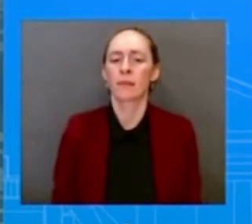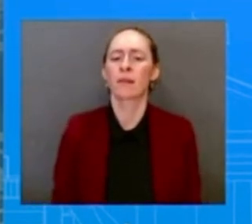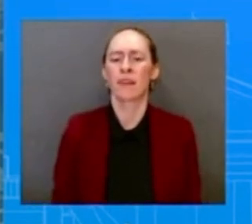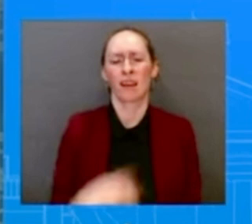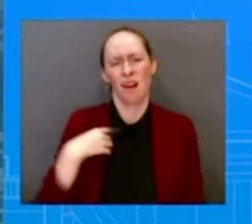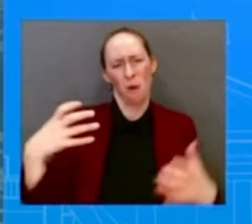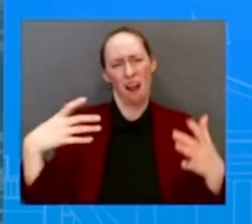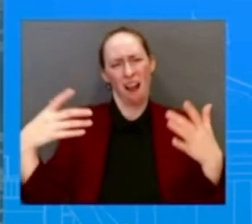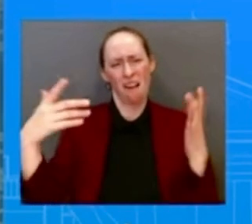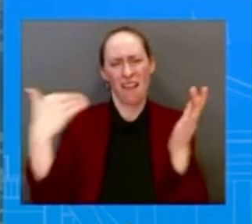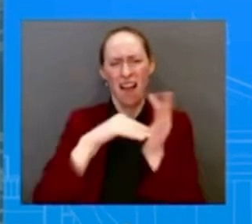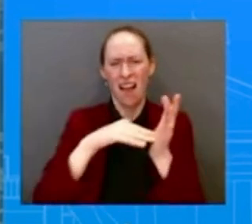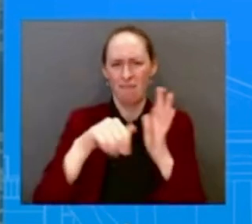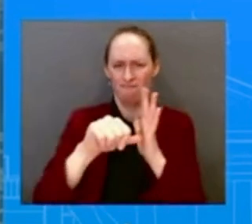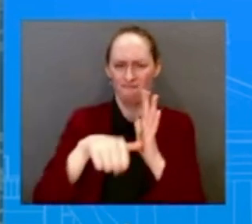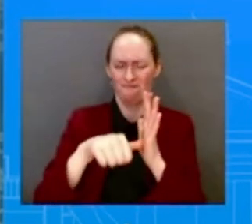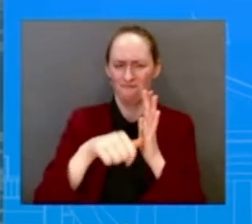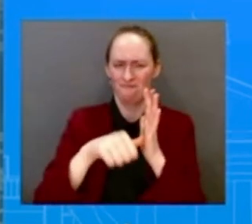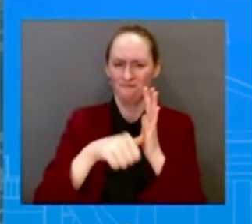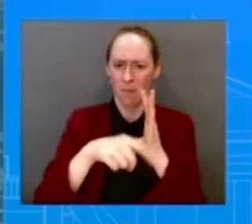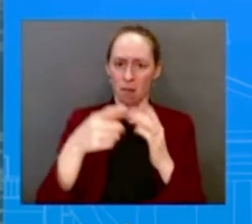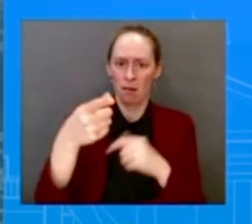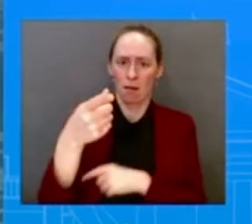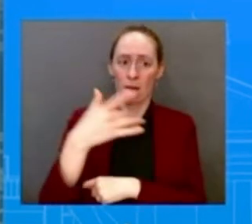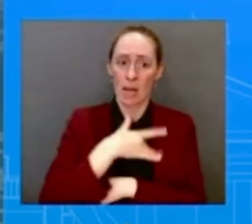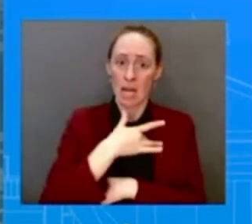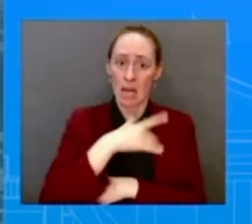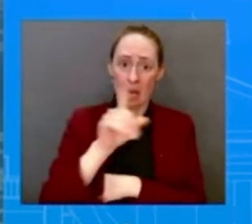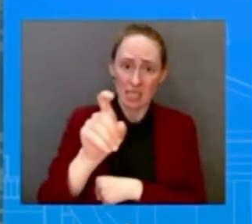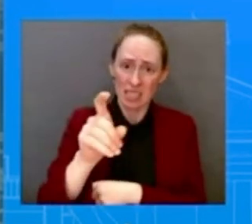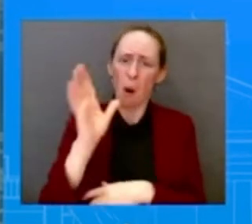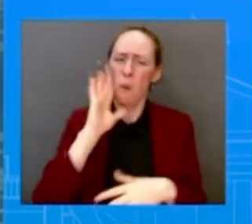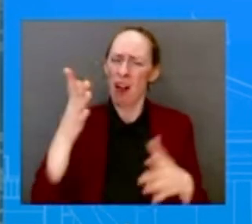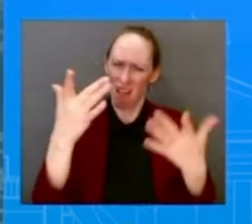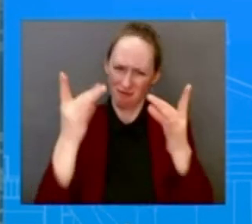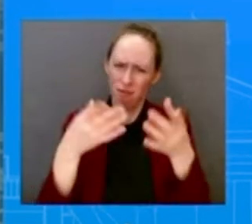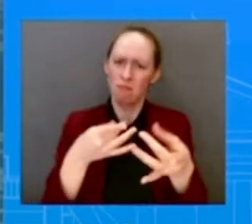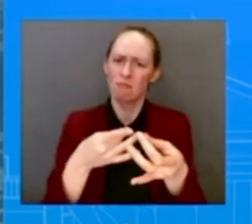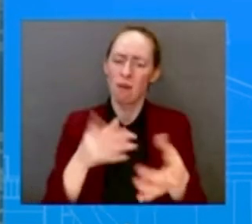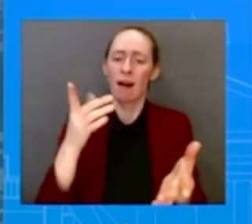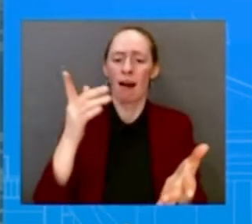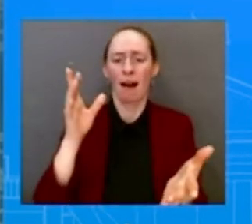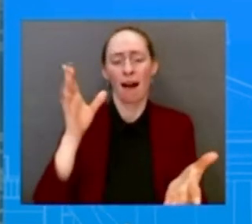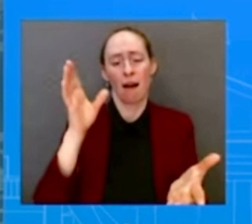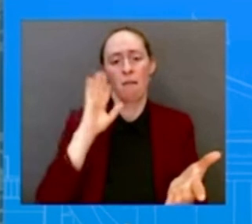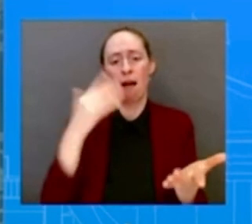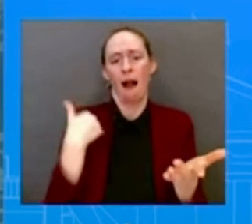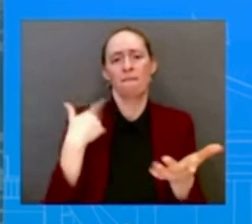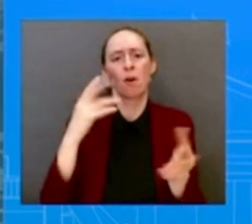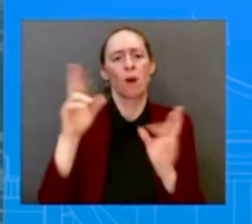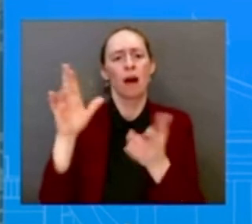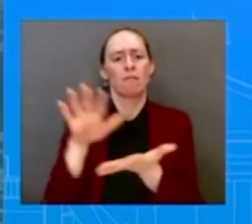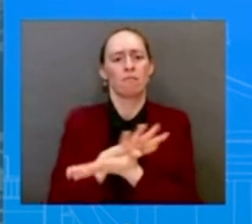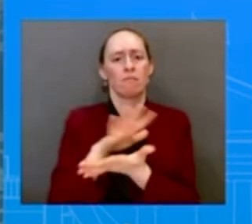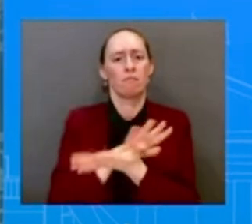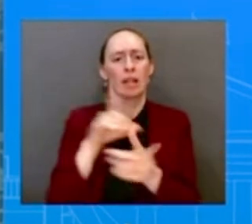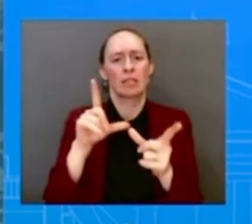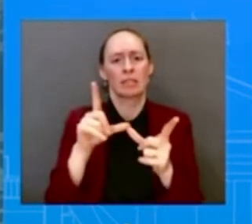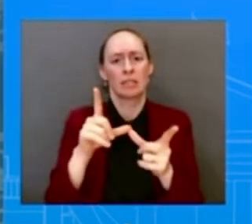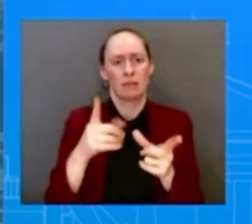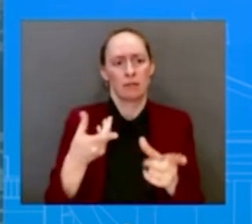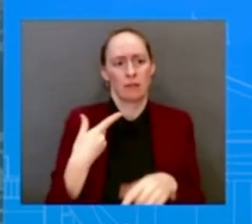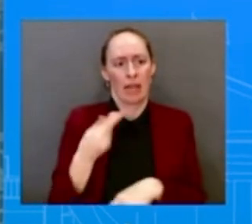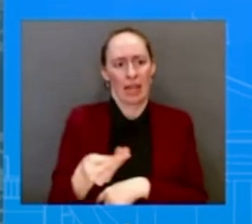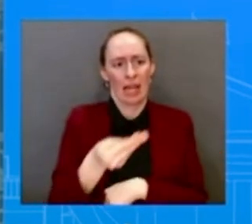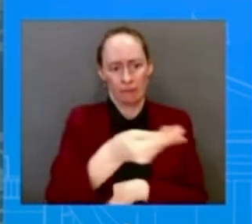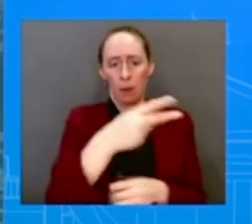well. This license will be in effect for 6 months. U.S. humanitarian assistance is delivered directly to the Syrian people, no matter where they